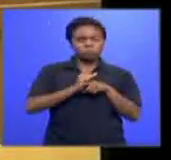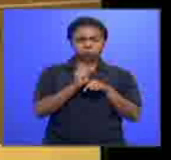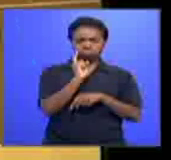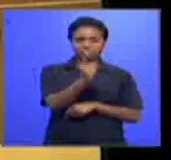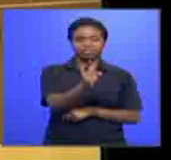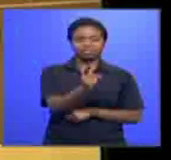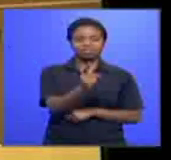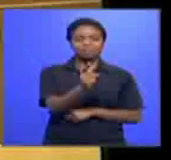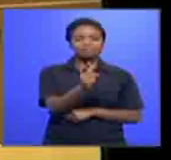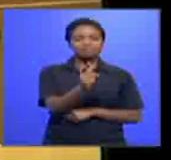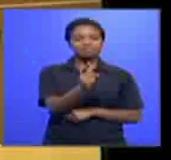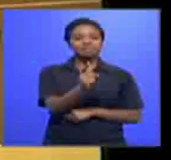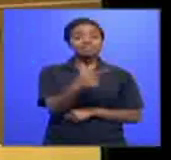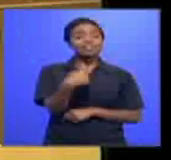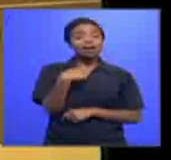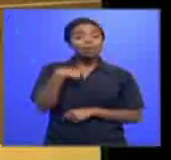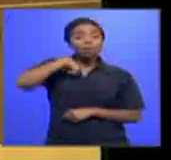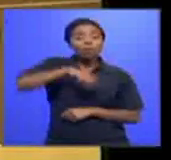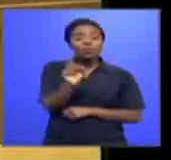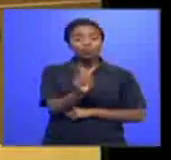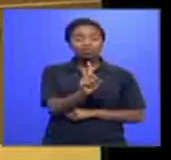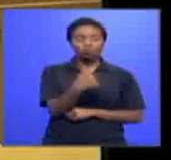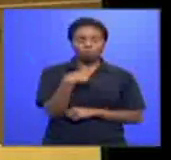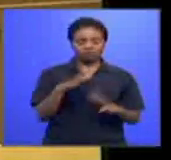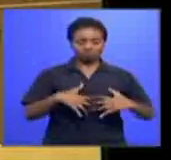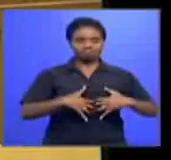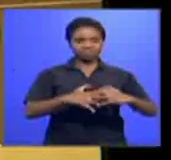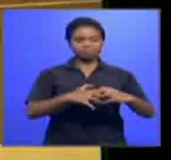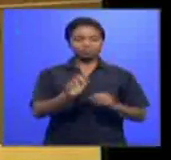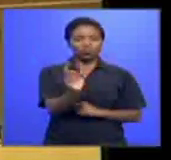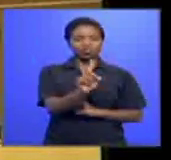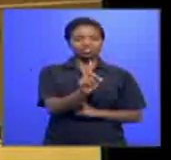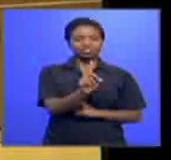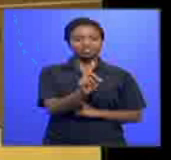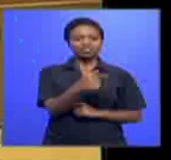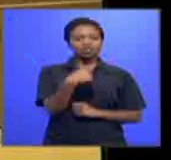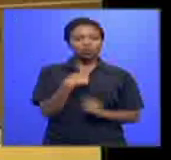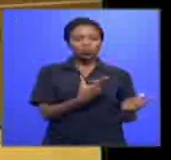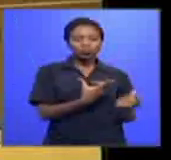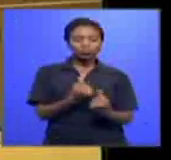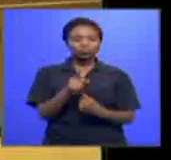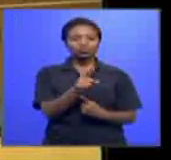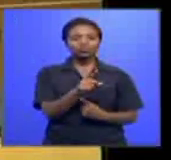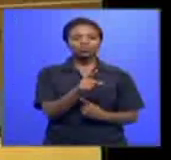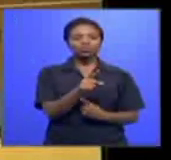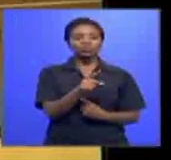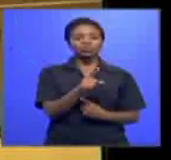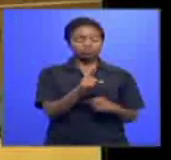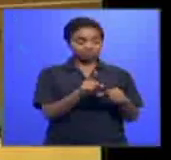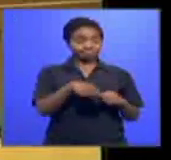In this regard, we will establish a Presidential Remuneration Commission which